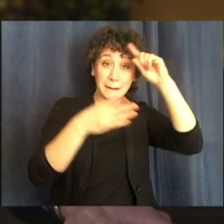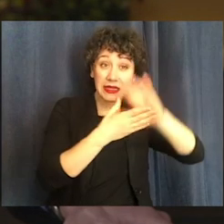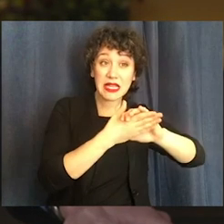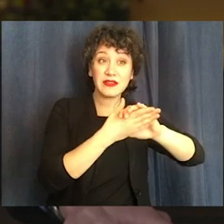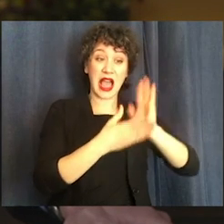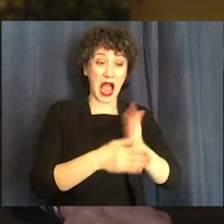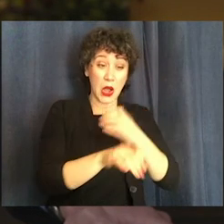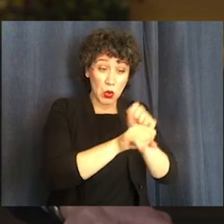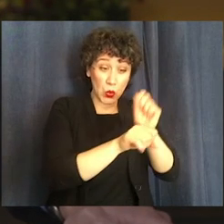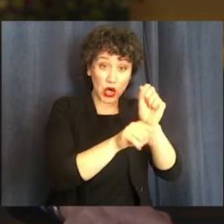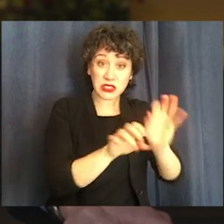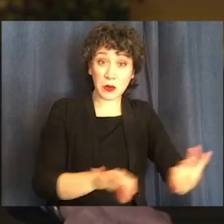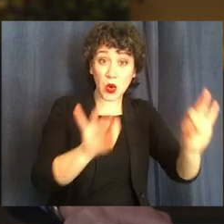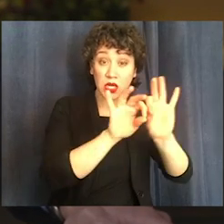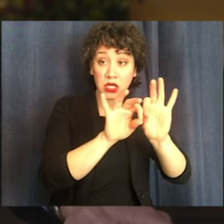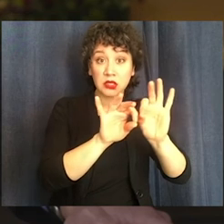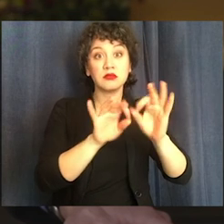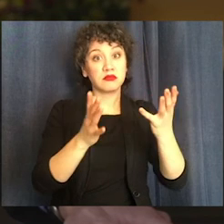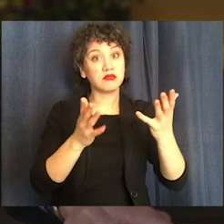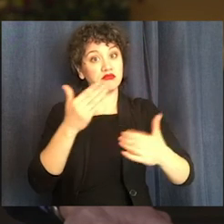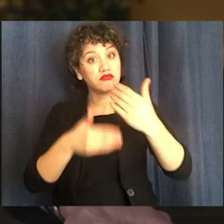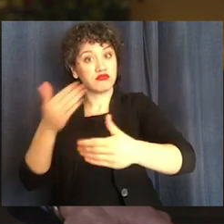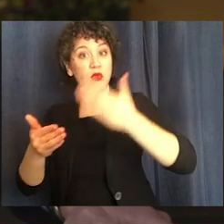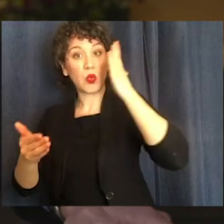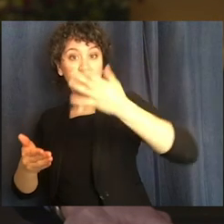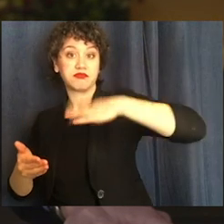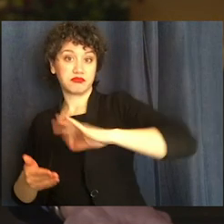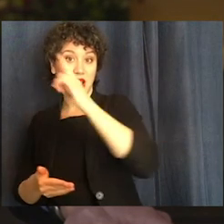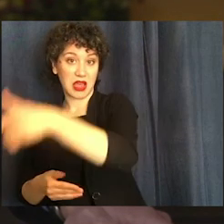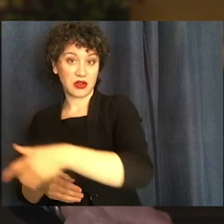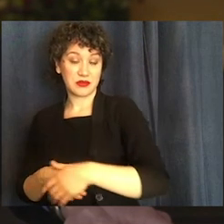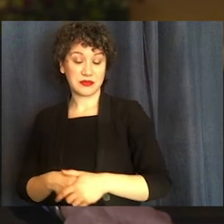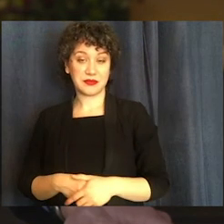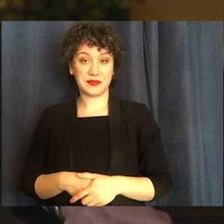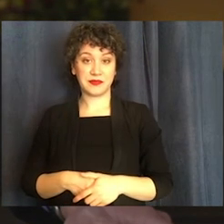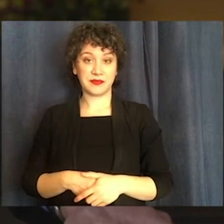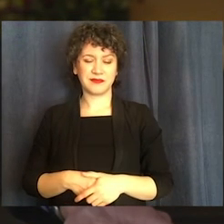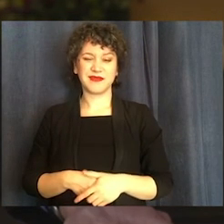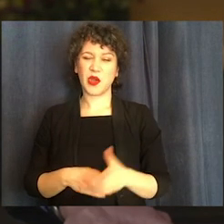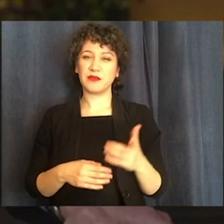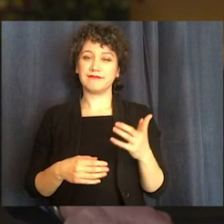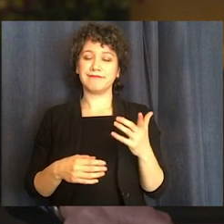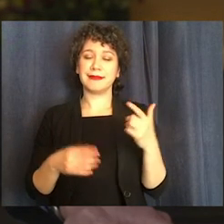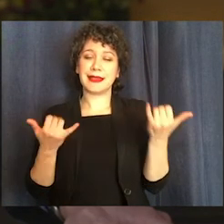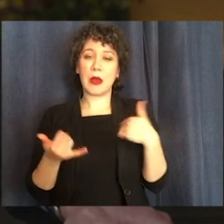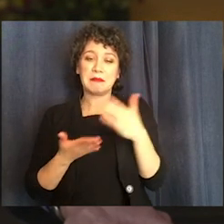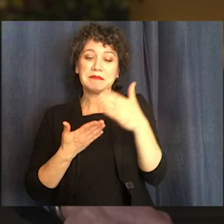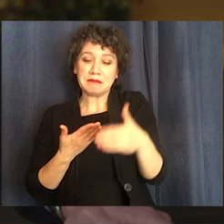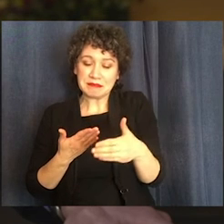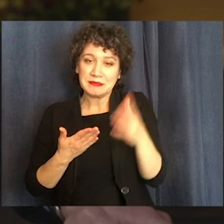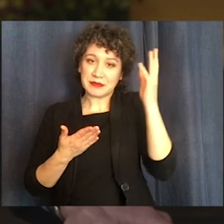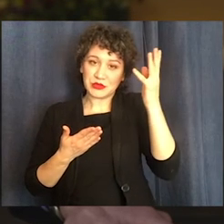2020, your teachers, administrators, counselors, coaches, and parents are all